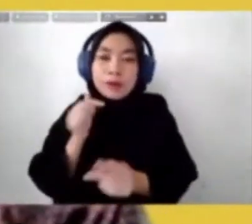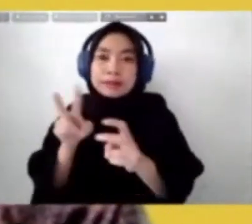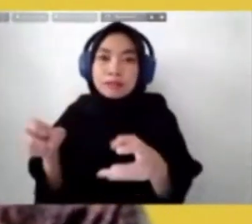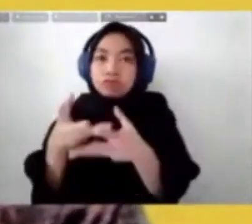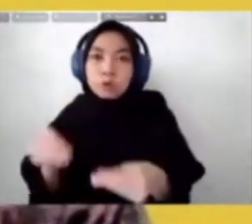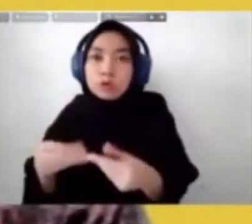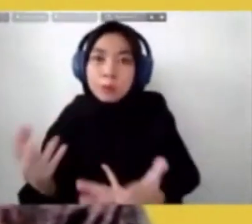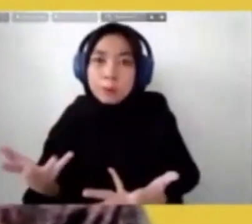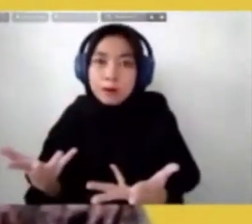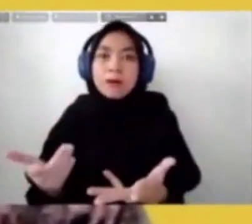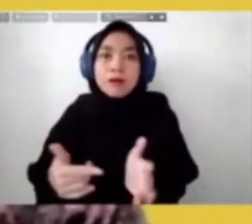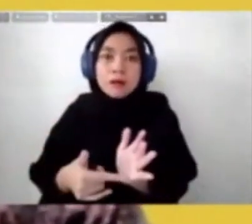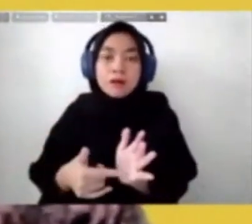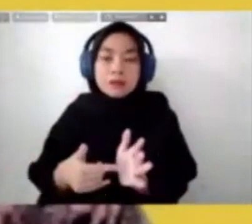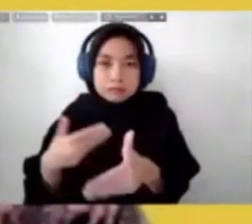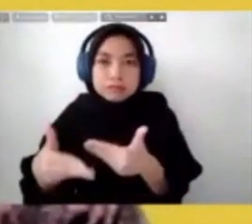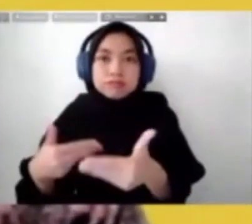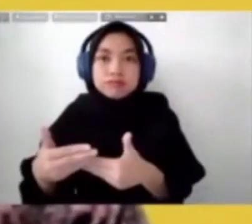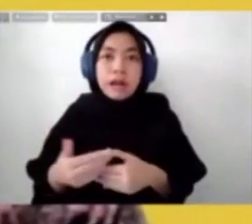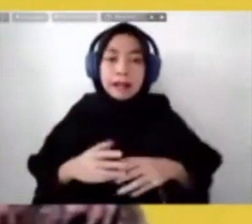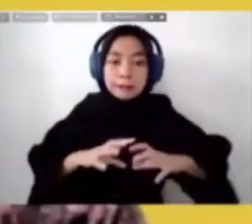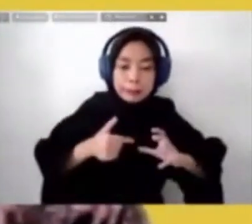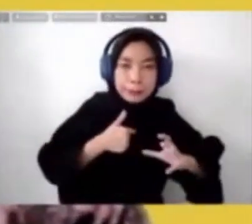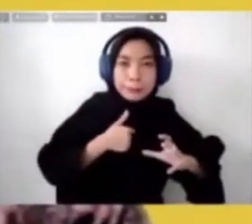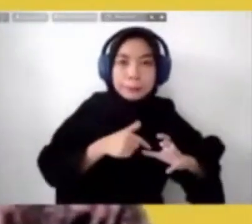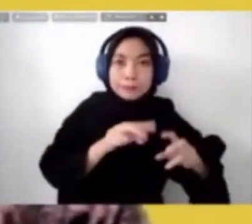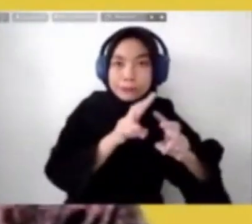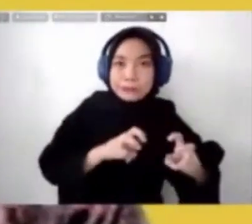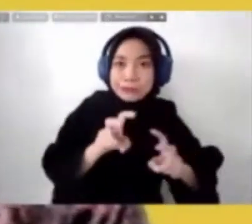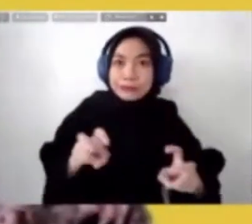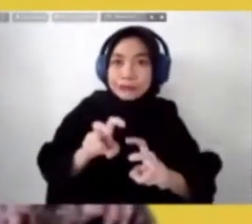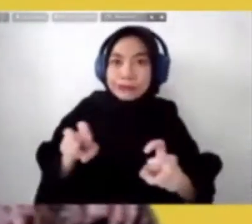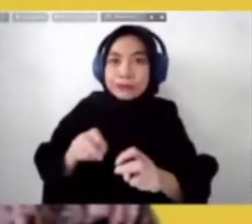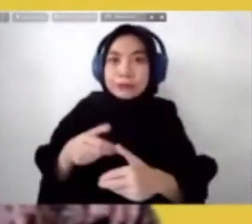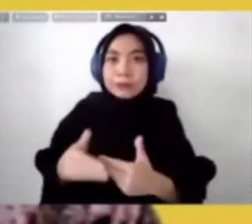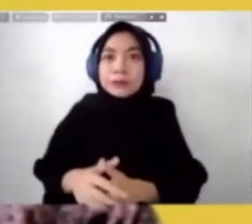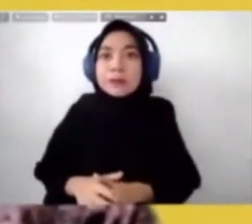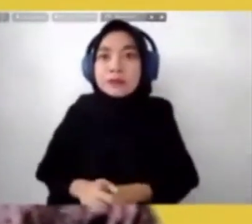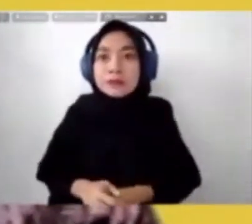he and her team try to tackle the issues.